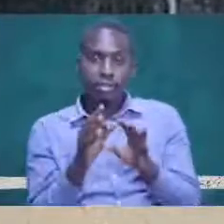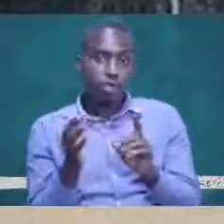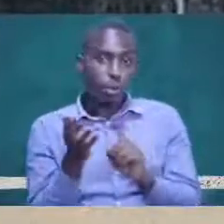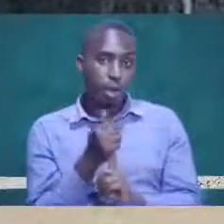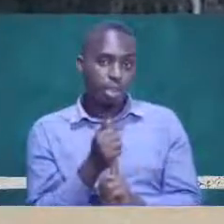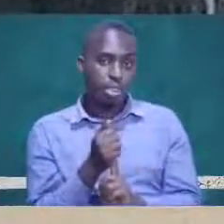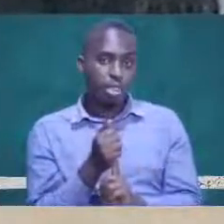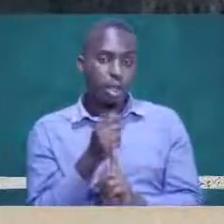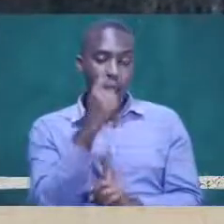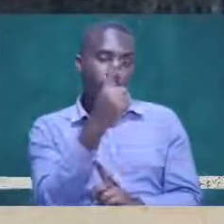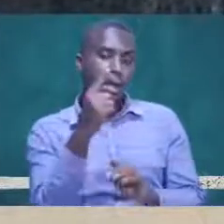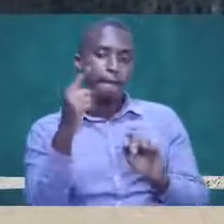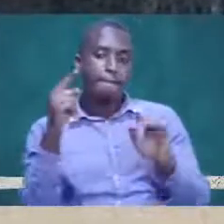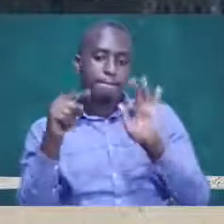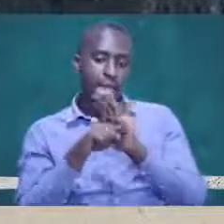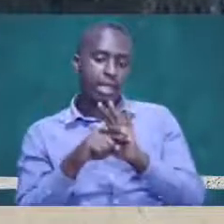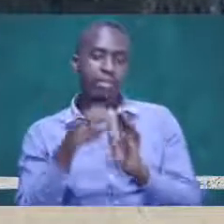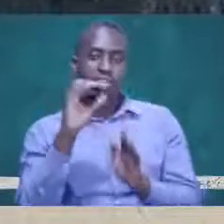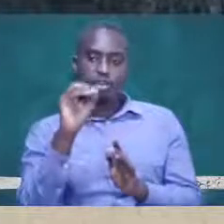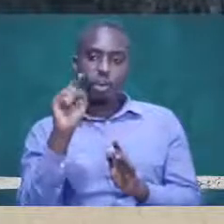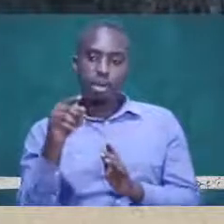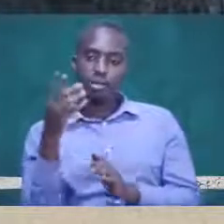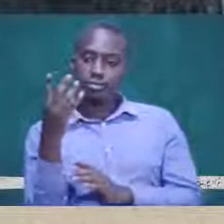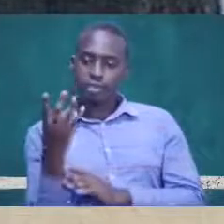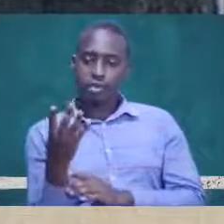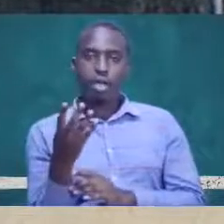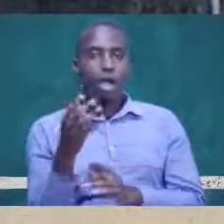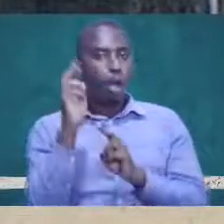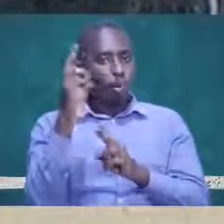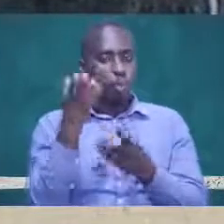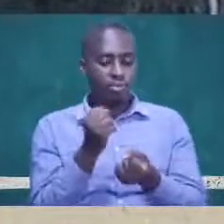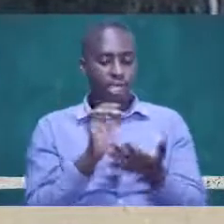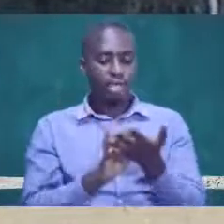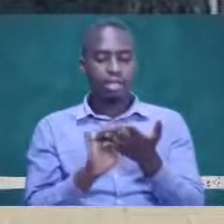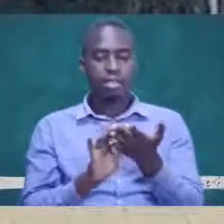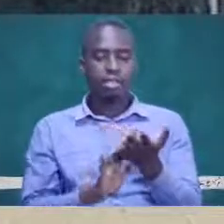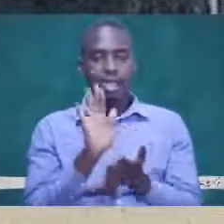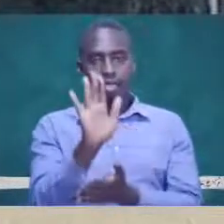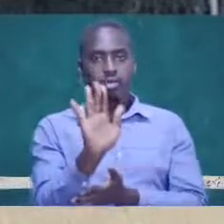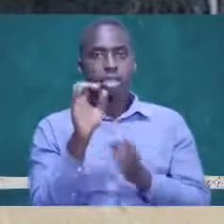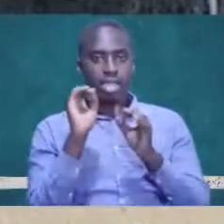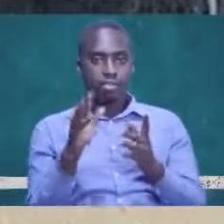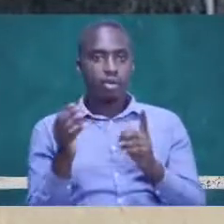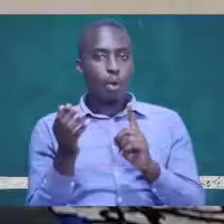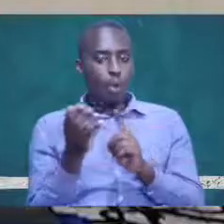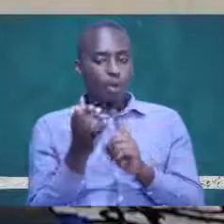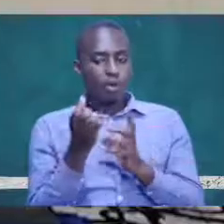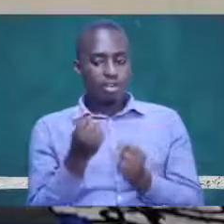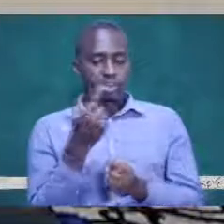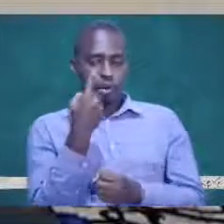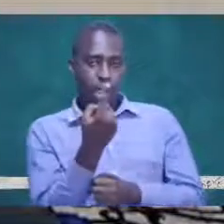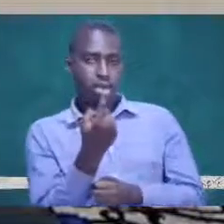1 minus 0.4, learners join me. Hope you have your calculators to calculate this. If we get 1 minus